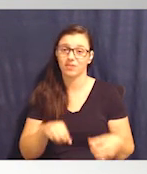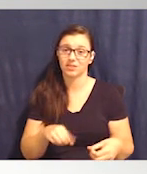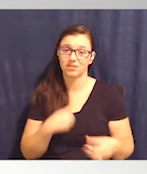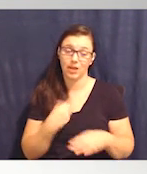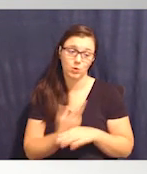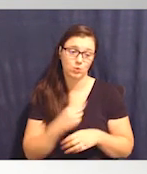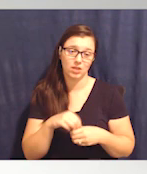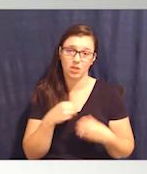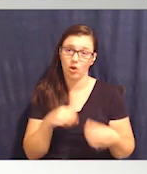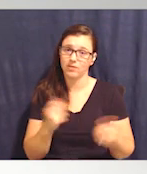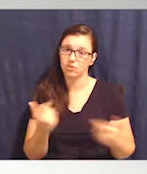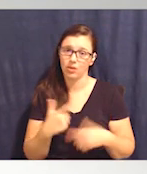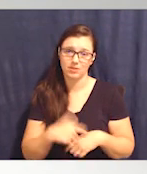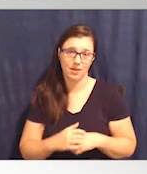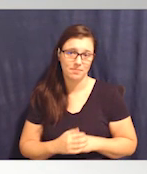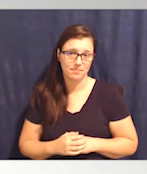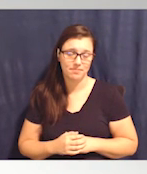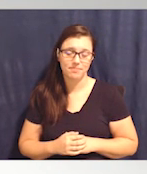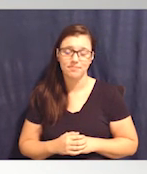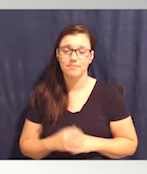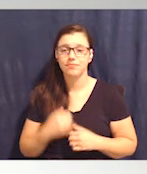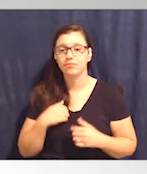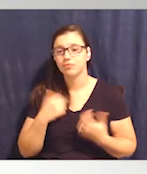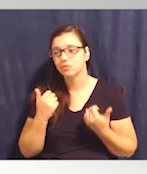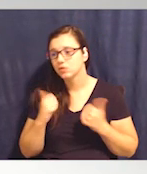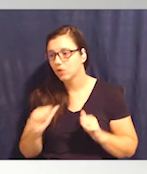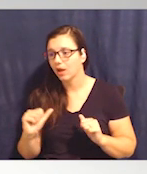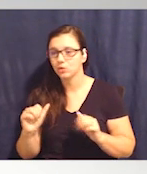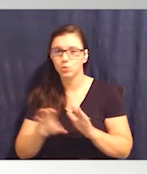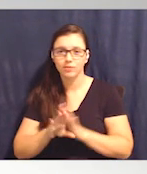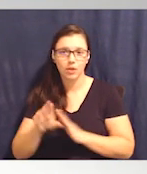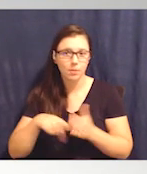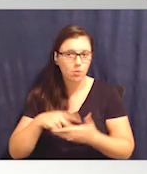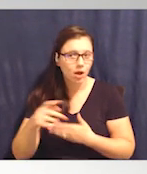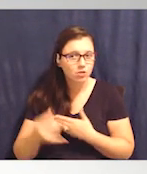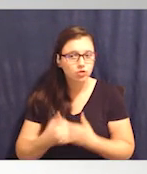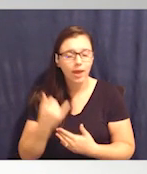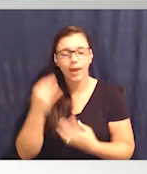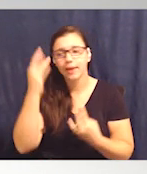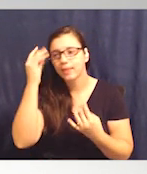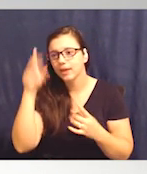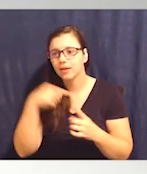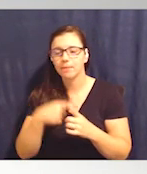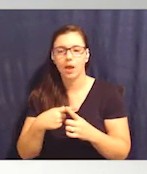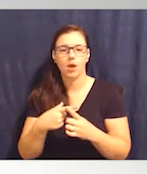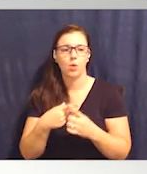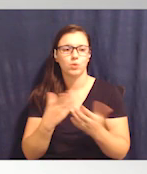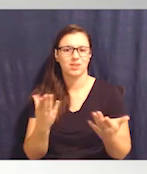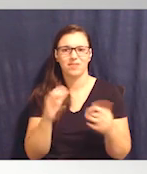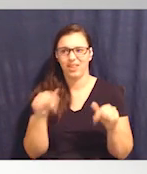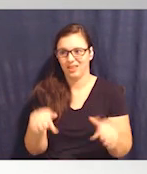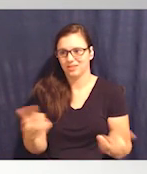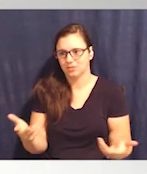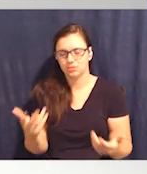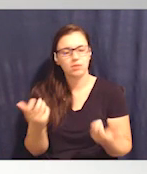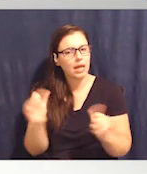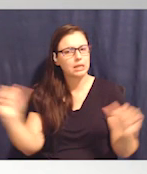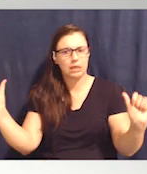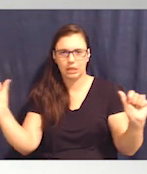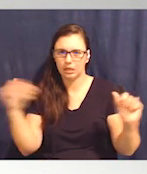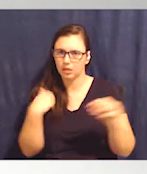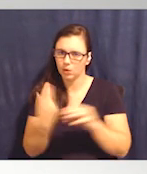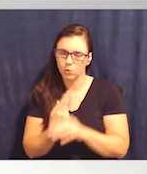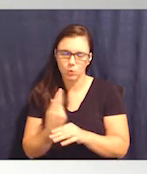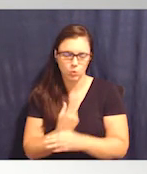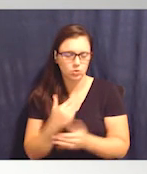when I'm trying to develop projects, think about stuff like this, anything, because it helps me understand where I'm at